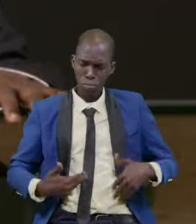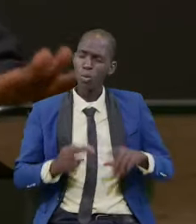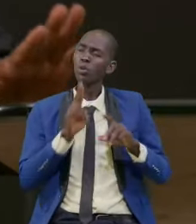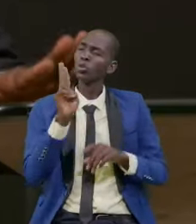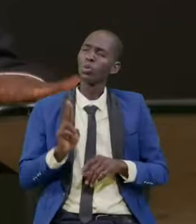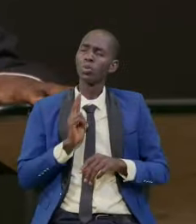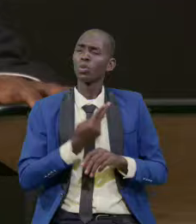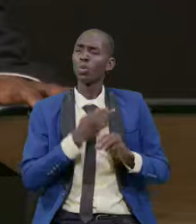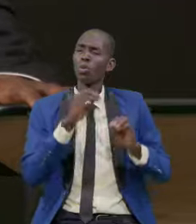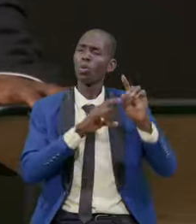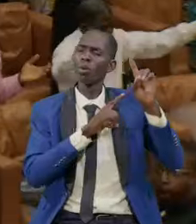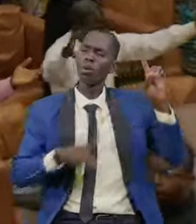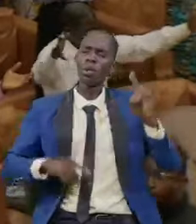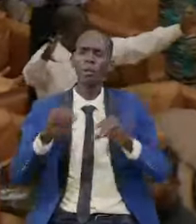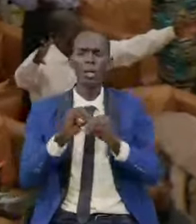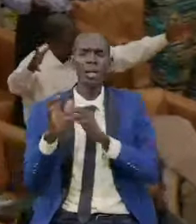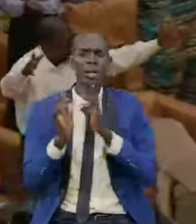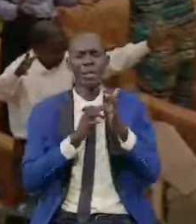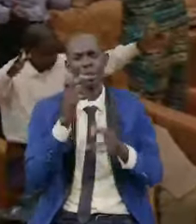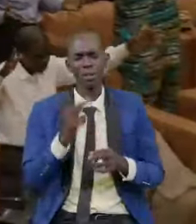in Jesus' name.